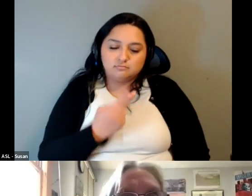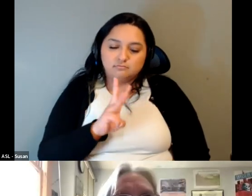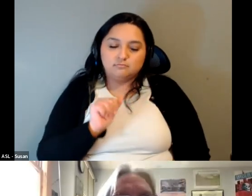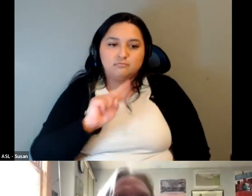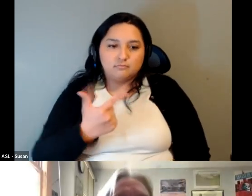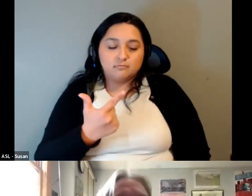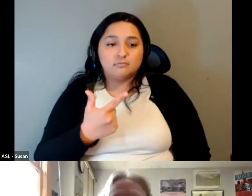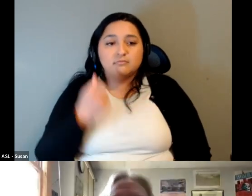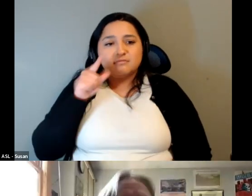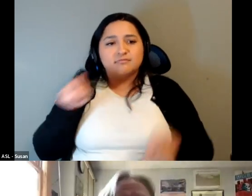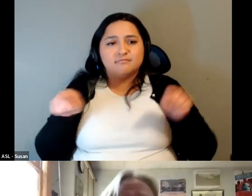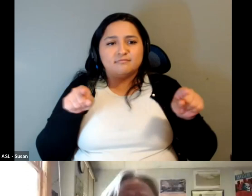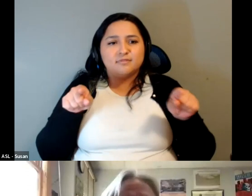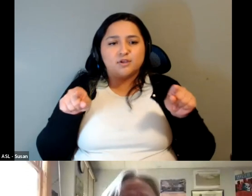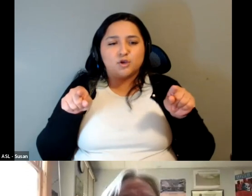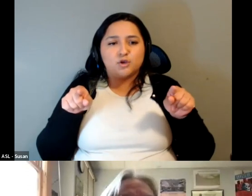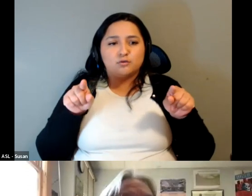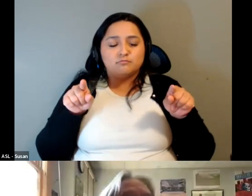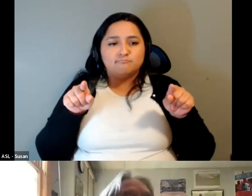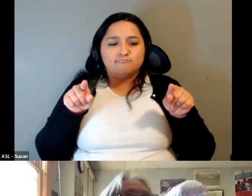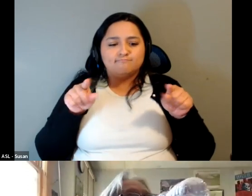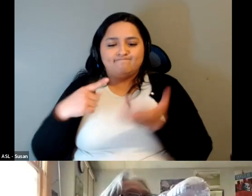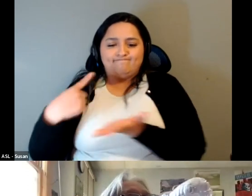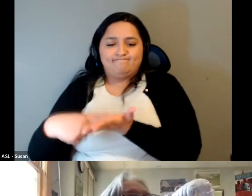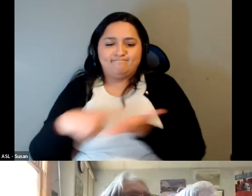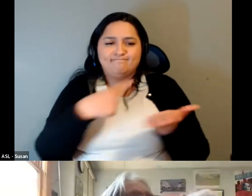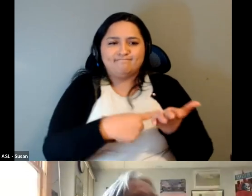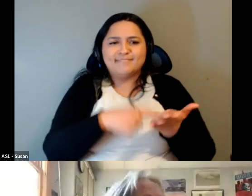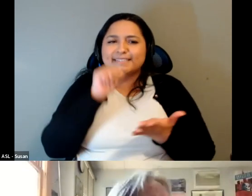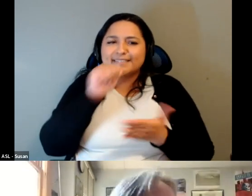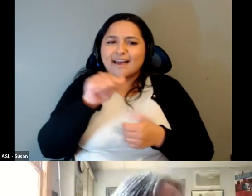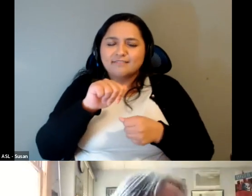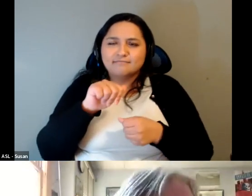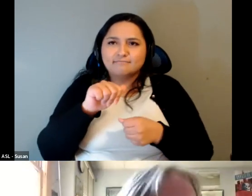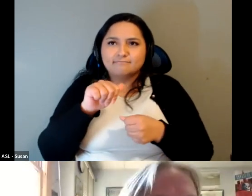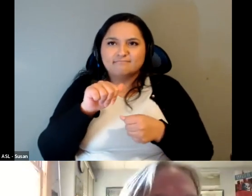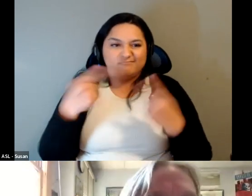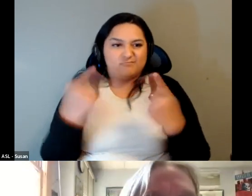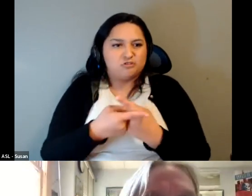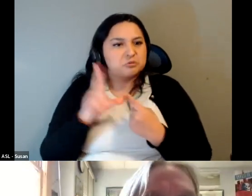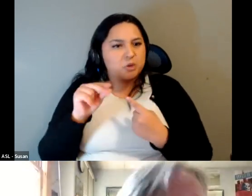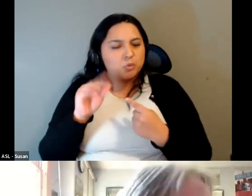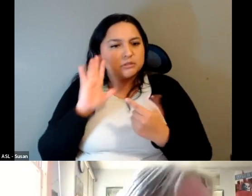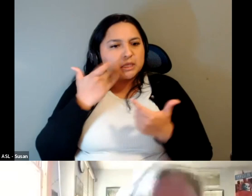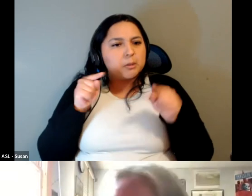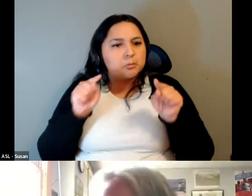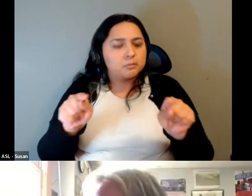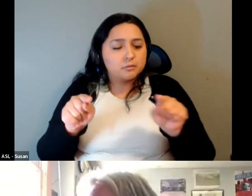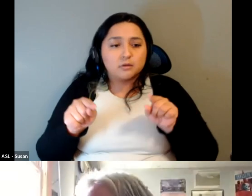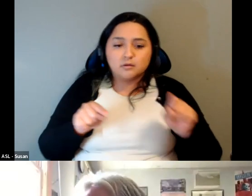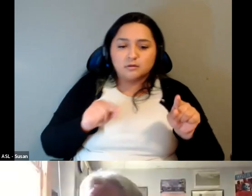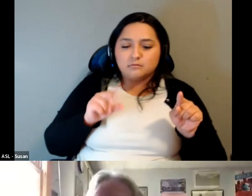in contradiction to one another. I think Dr. Hwang, you would probably say, we're doing these housing first